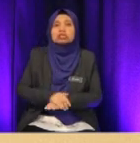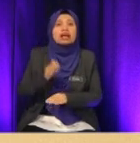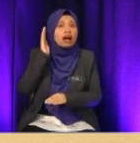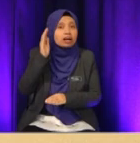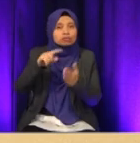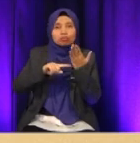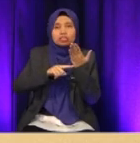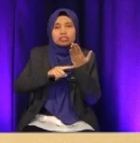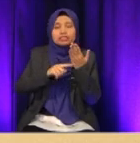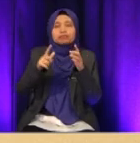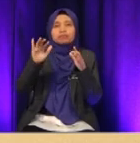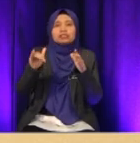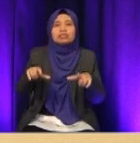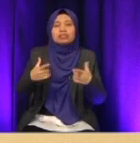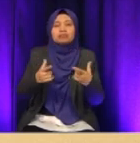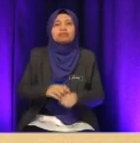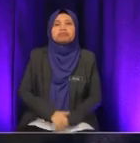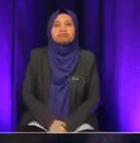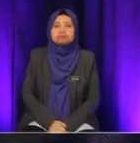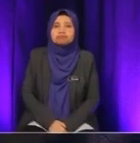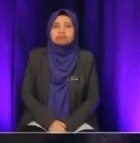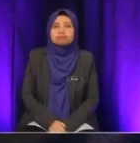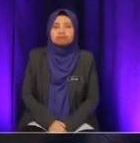audio? Alright, let's listen to the audio again.